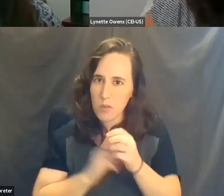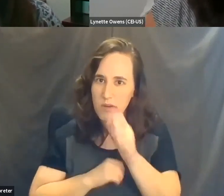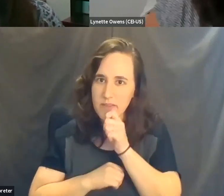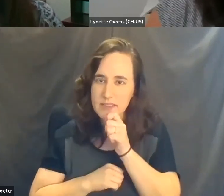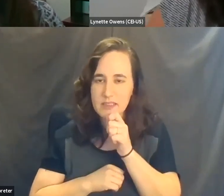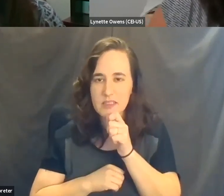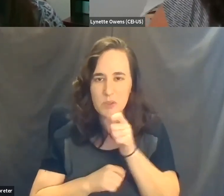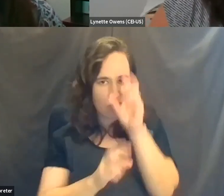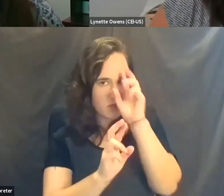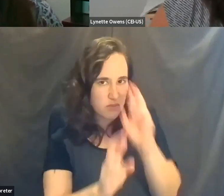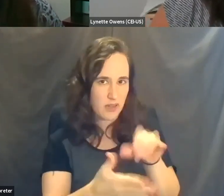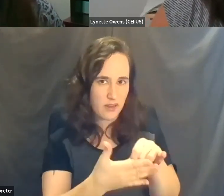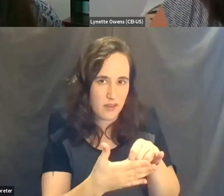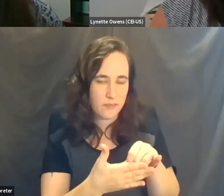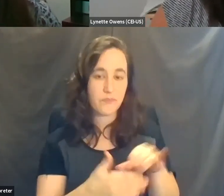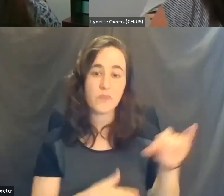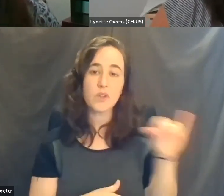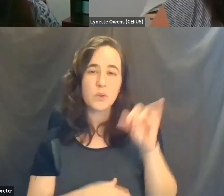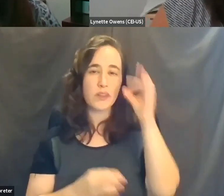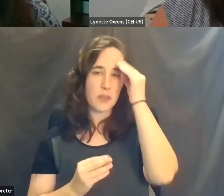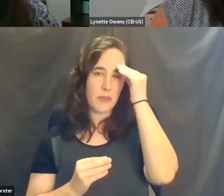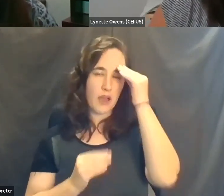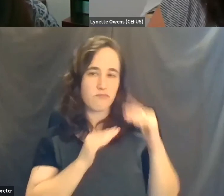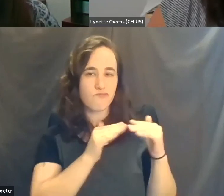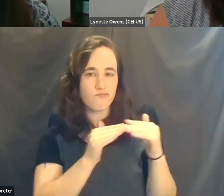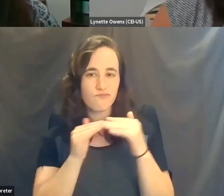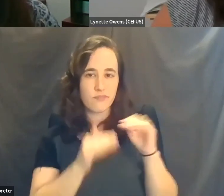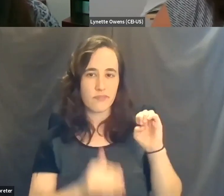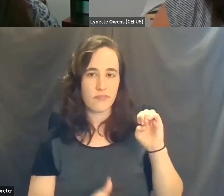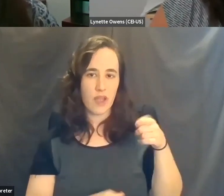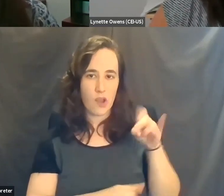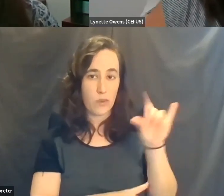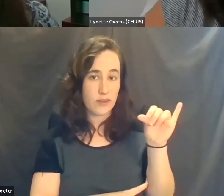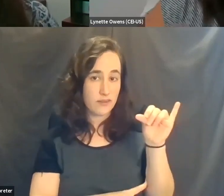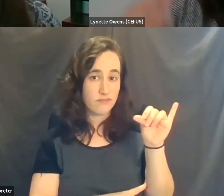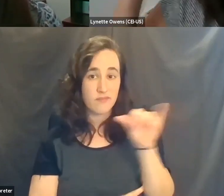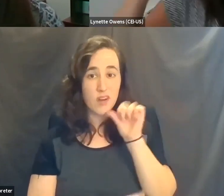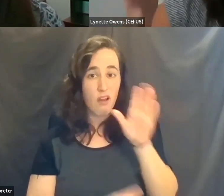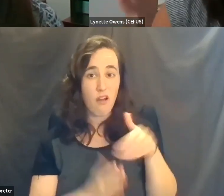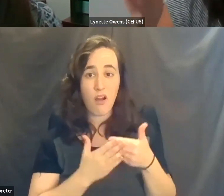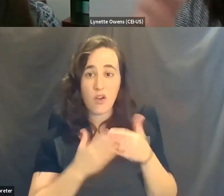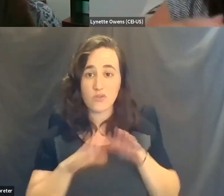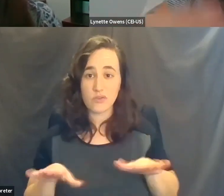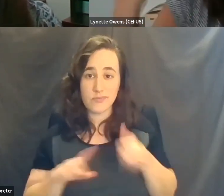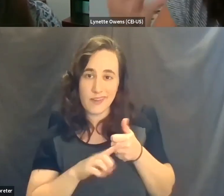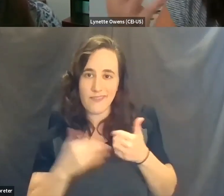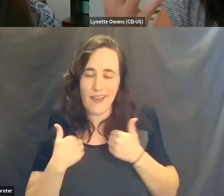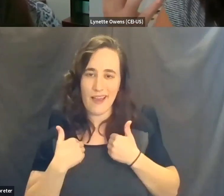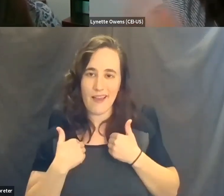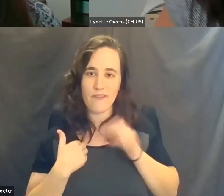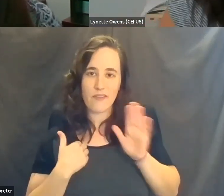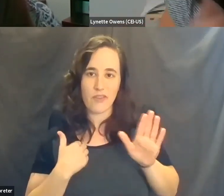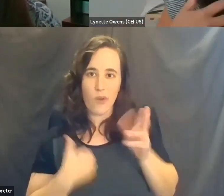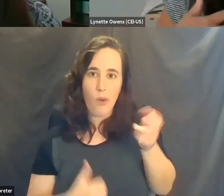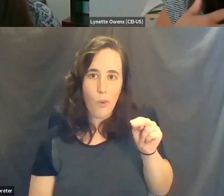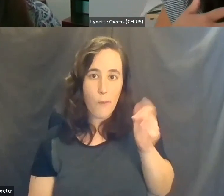And I think there's also an issue of equity as well. Mm-hmm. Not every child has the luxury of having their own bedroom and privacy. And